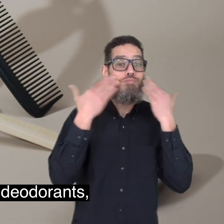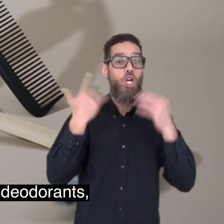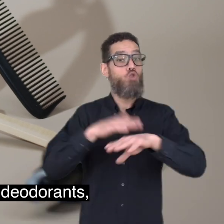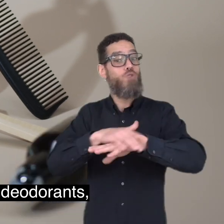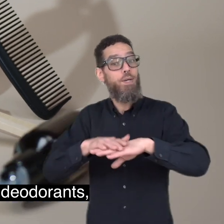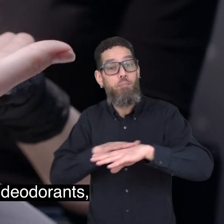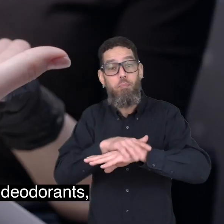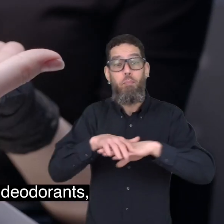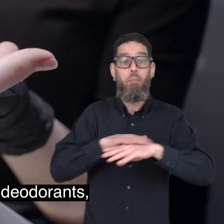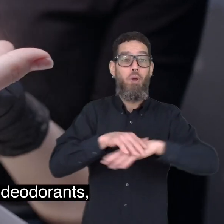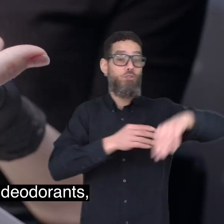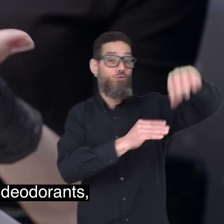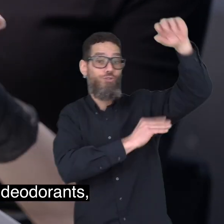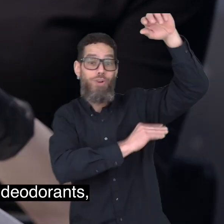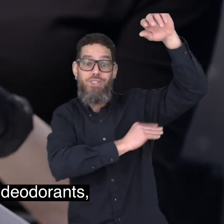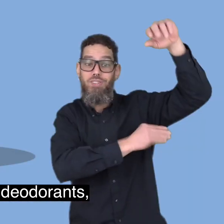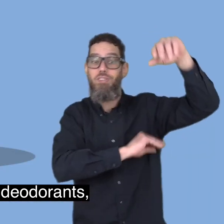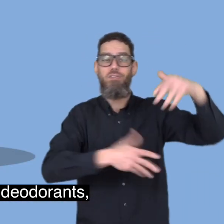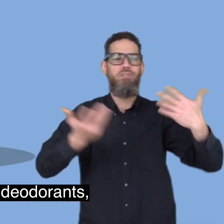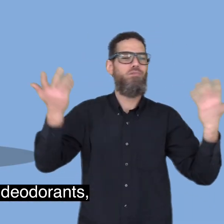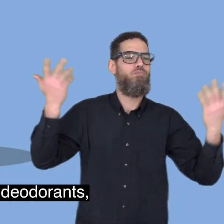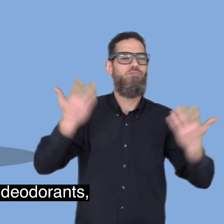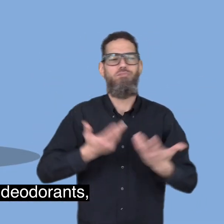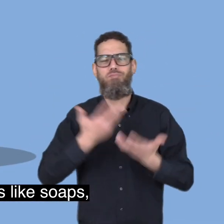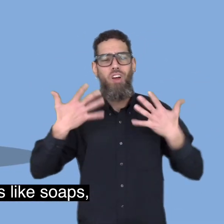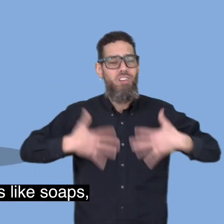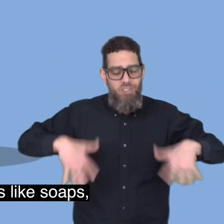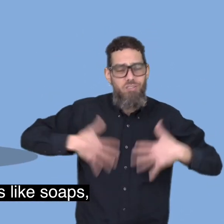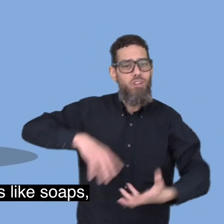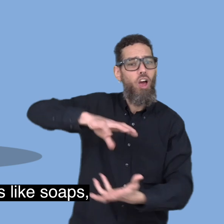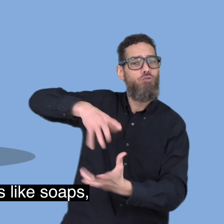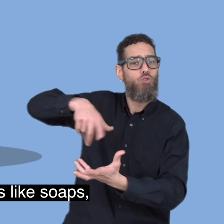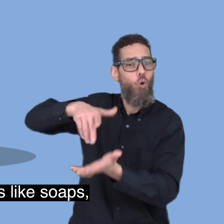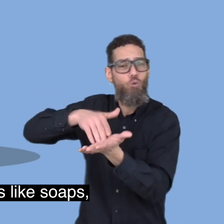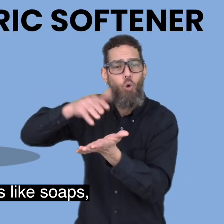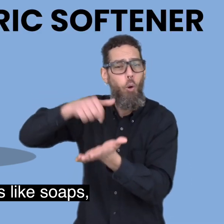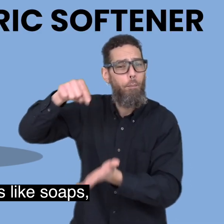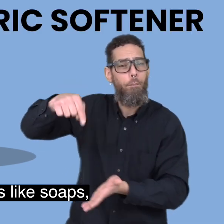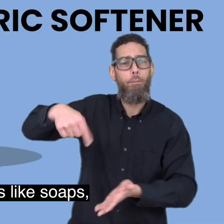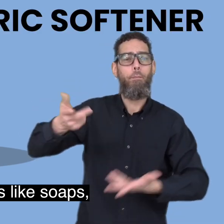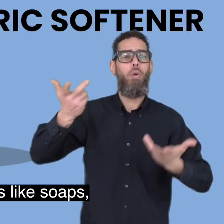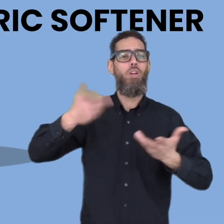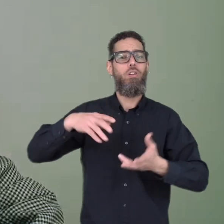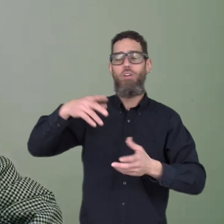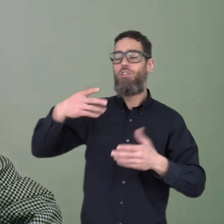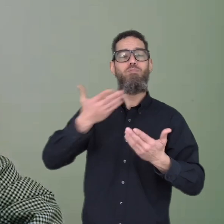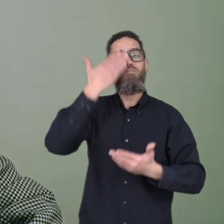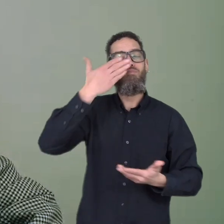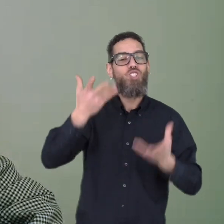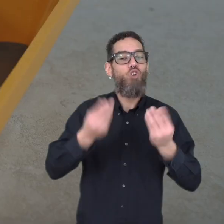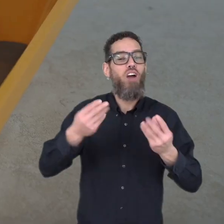shampoos, creams, and deodorants, in cleaning and laundry products like soaps, detergents, and fabric softeners,